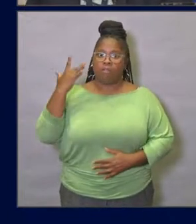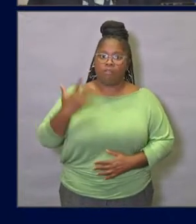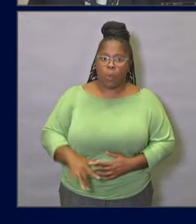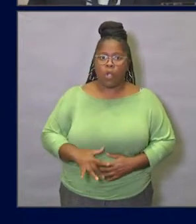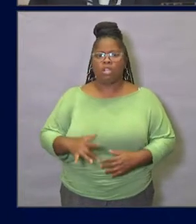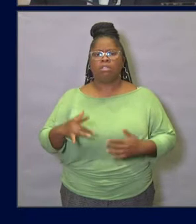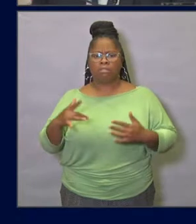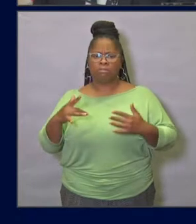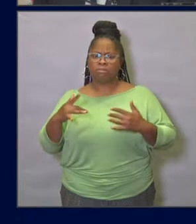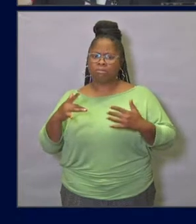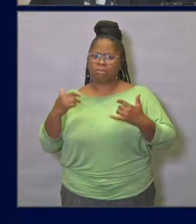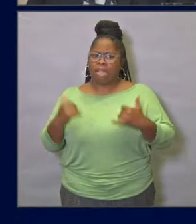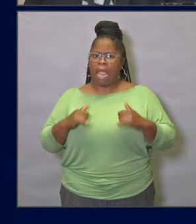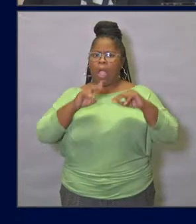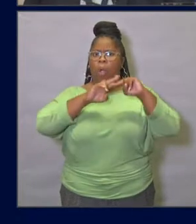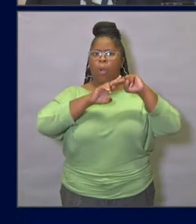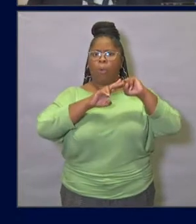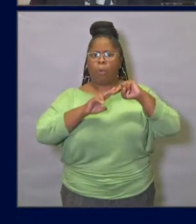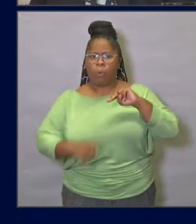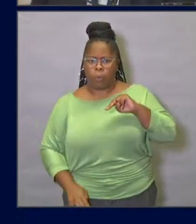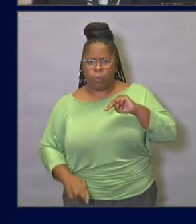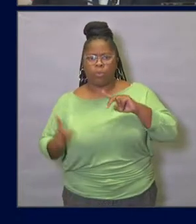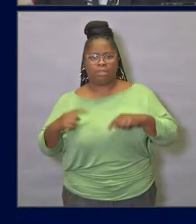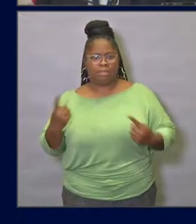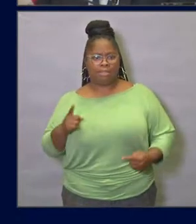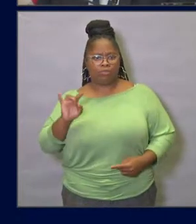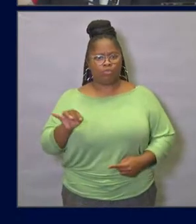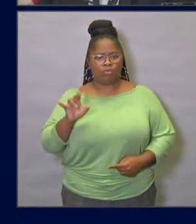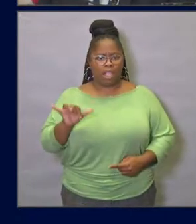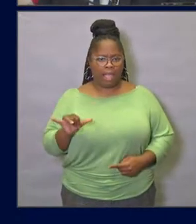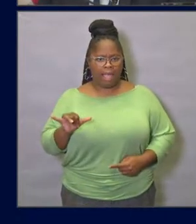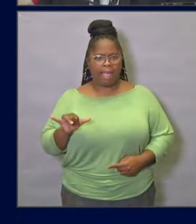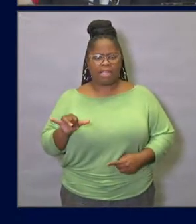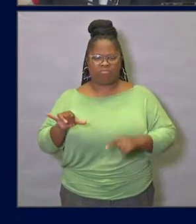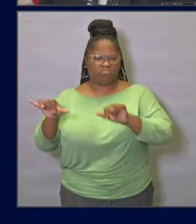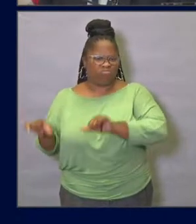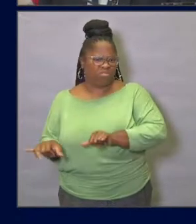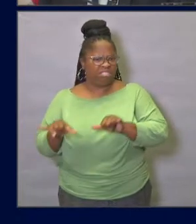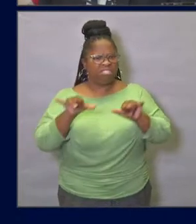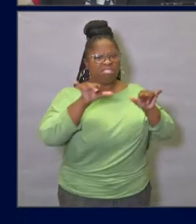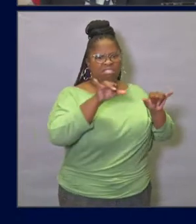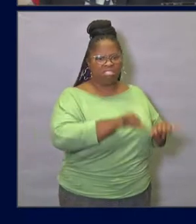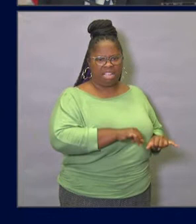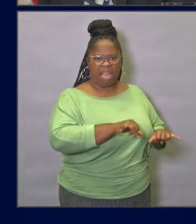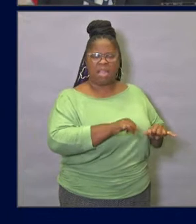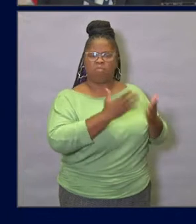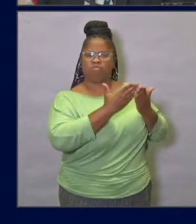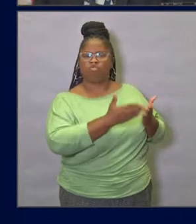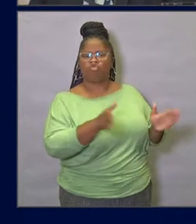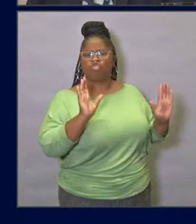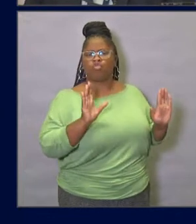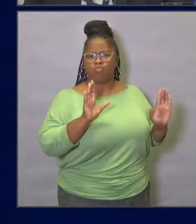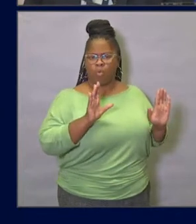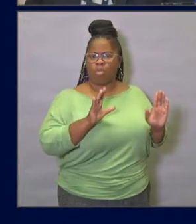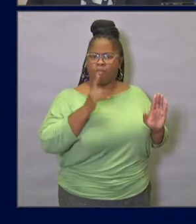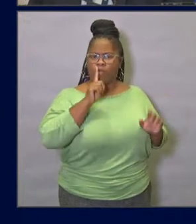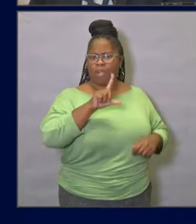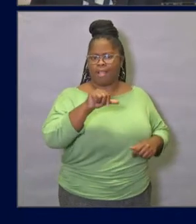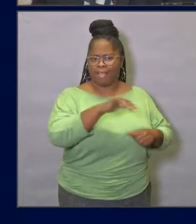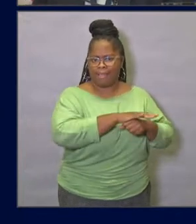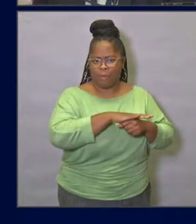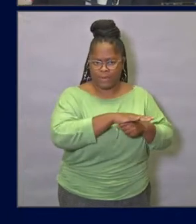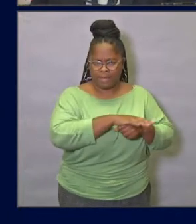decrease since that spike in July, and this reflects a similar decrease that we've seen in cases all across the